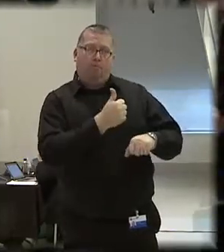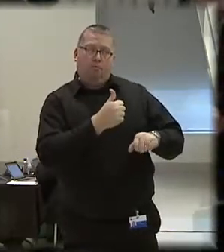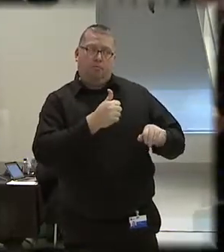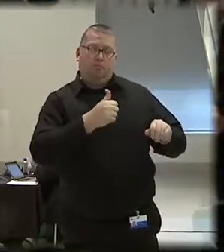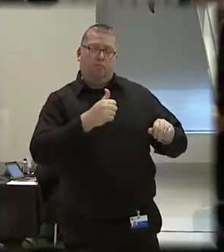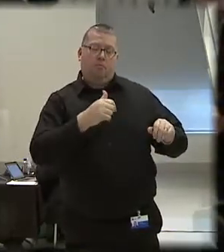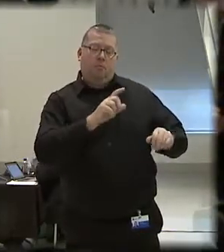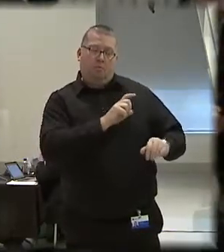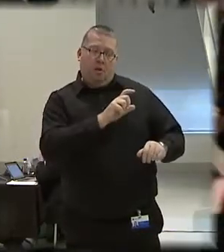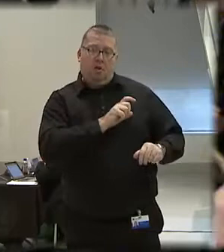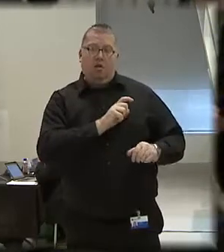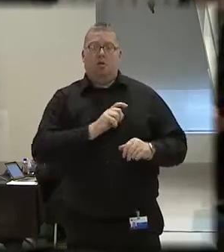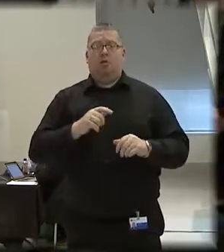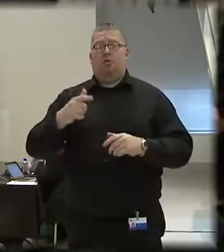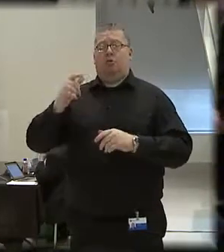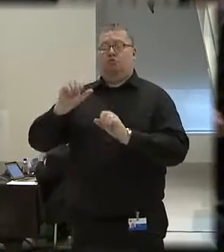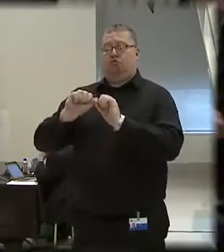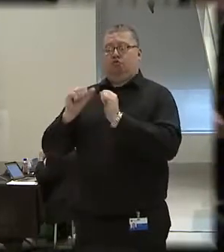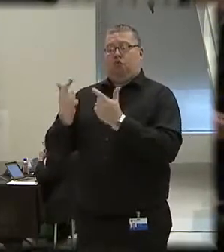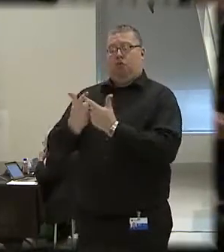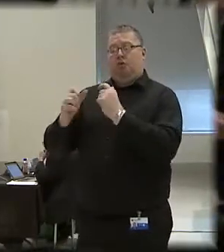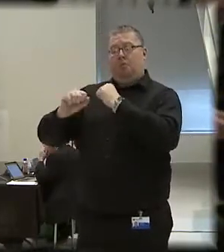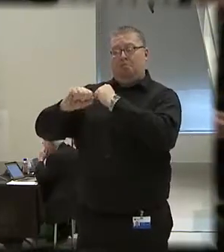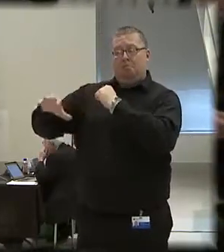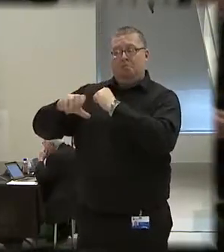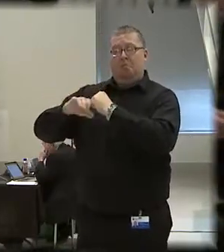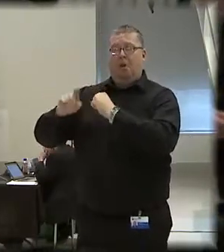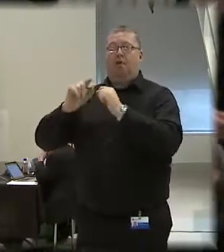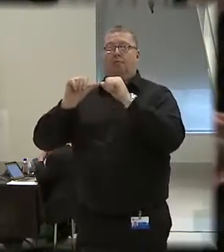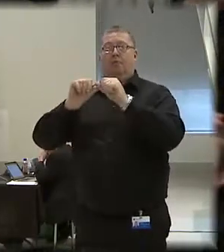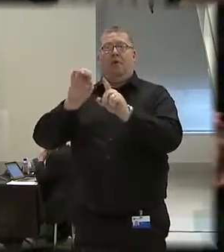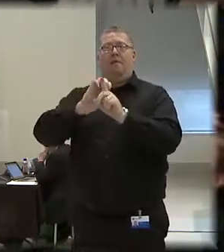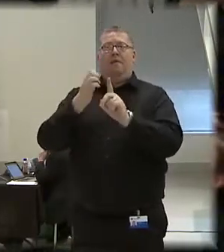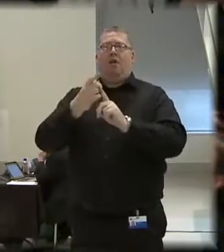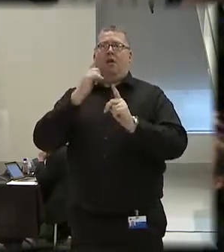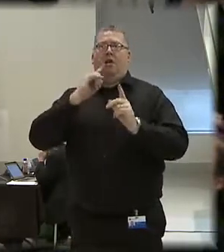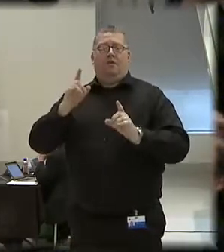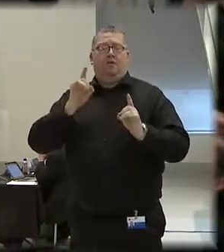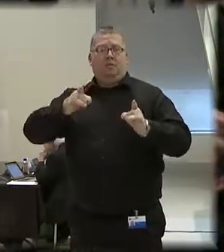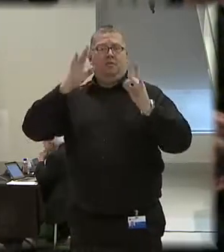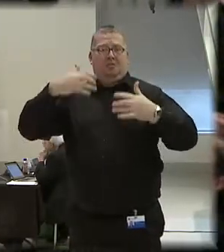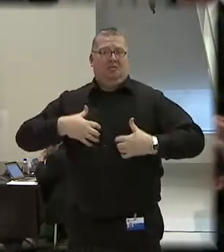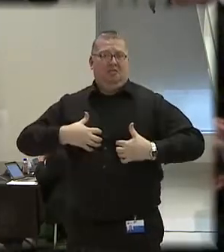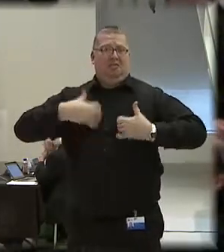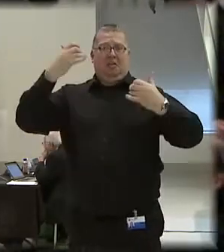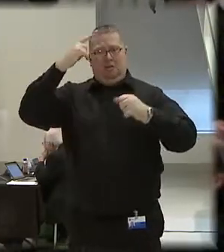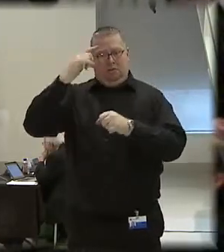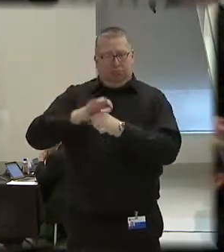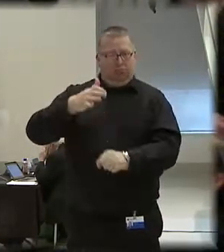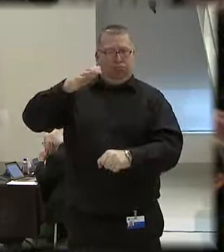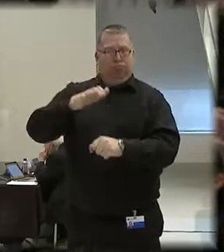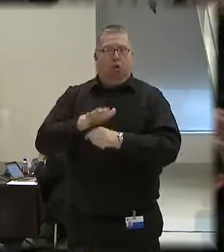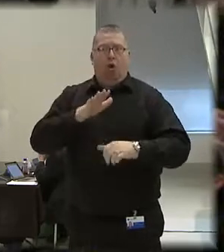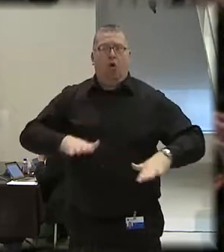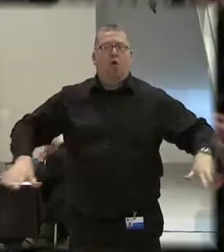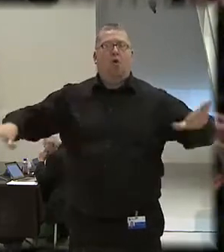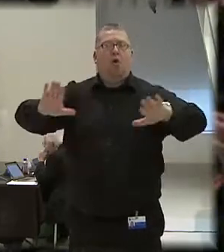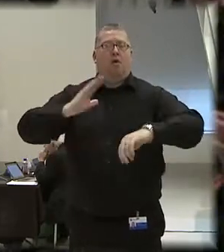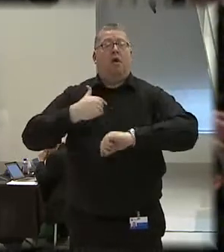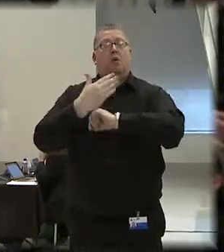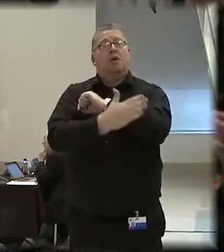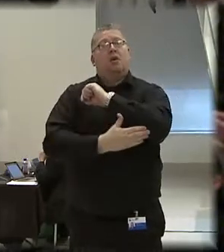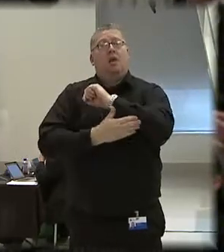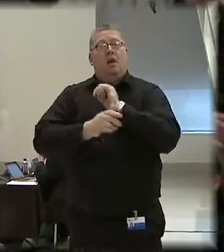news outlets have perpetuated an environment of extreme hostility in communities across our nations. Pundits continue